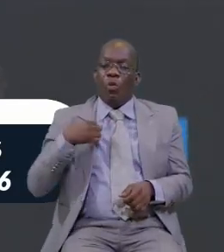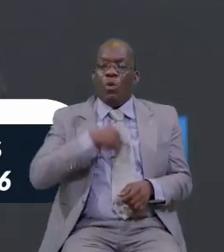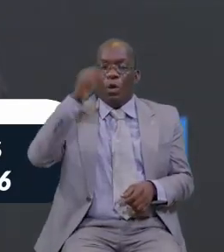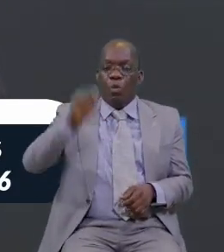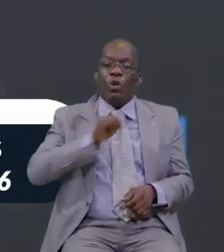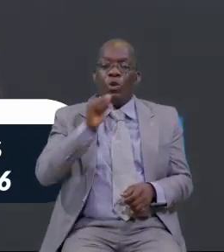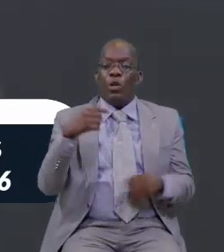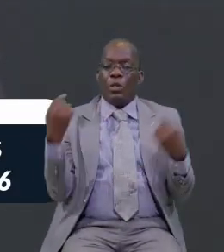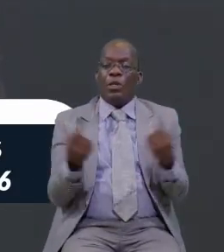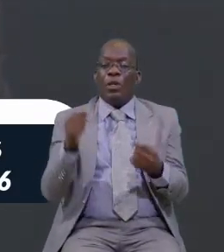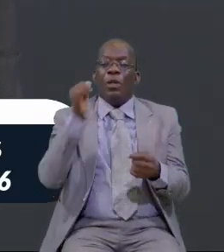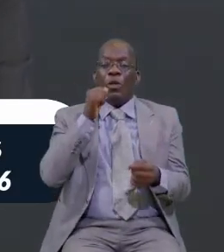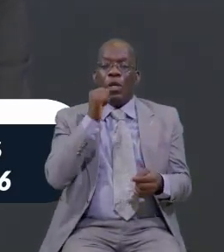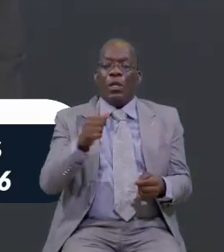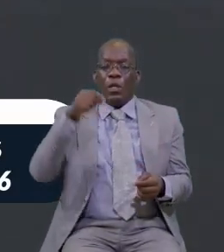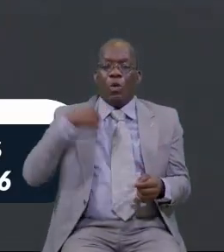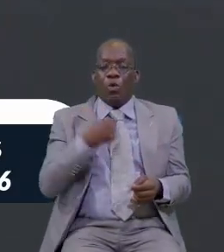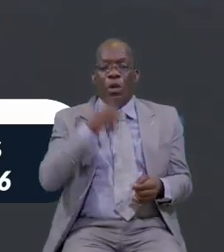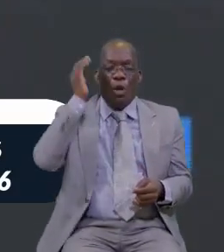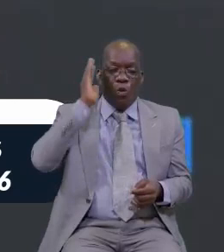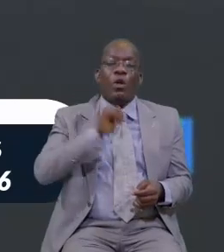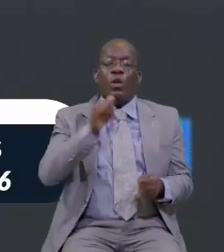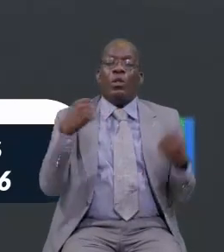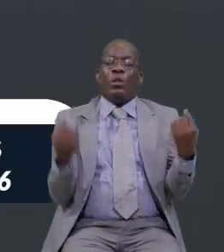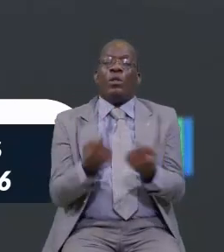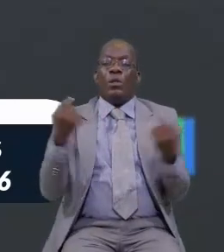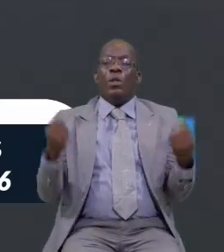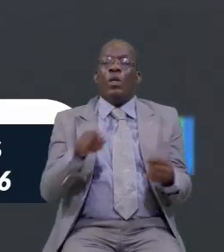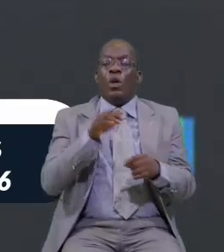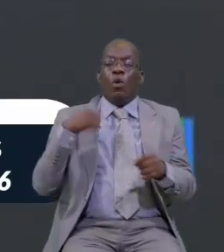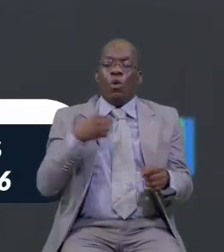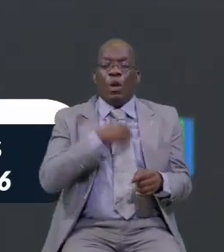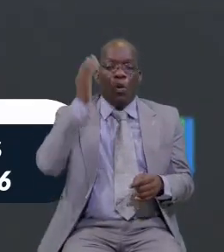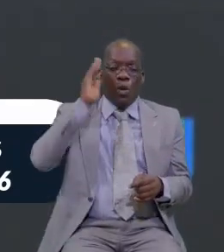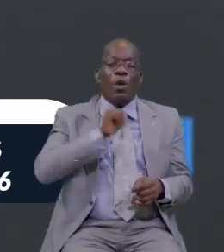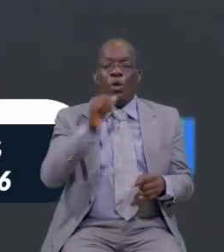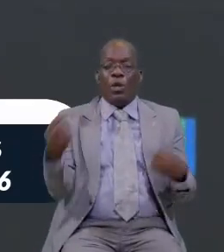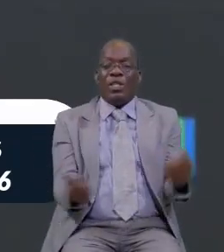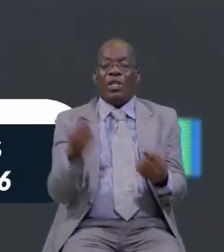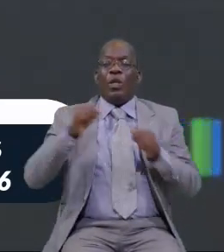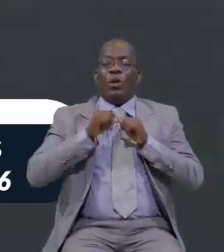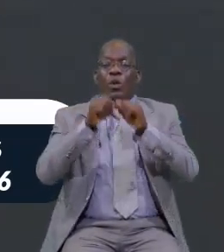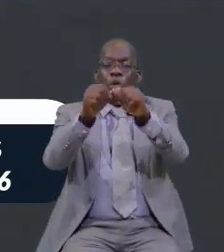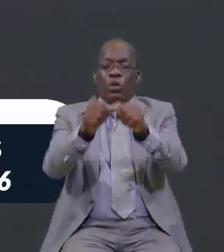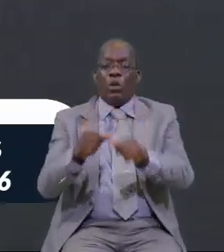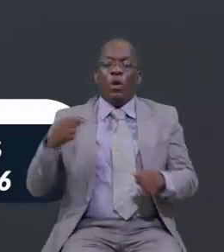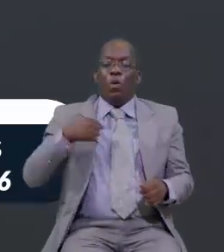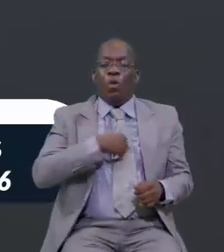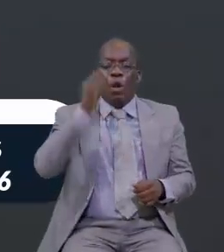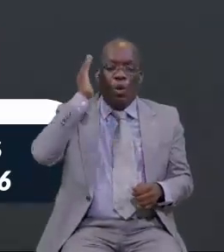Daily, we should not sin. We should not sin habitually. We should not just be